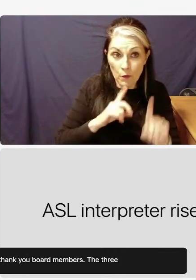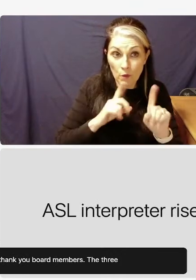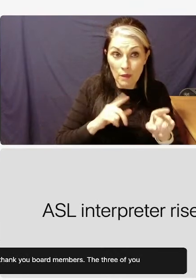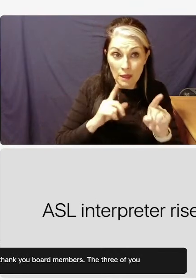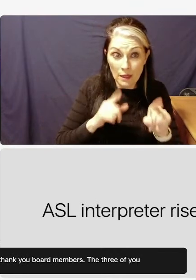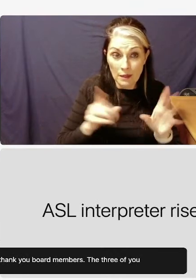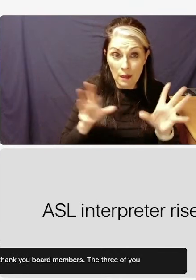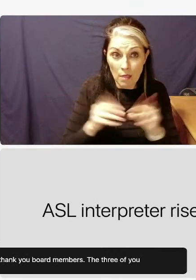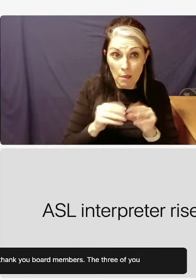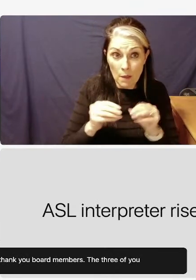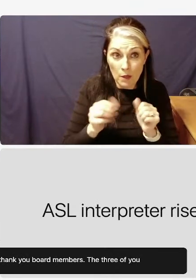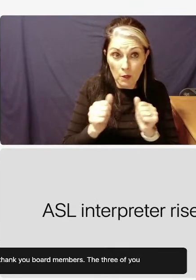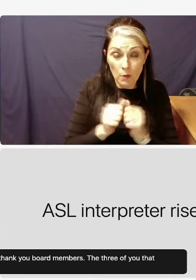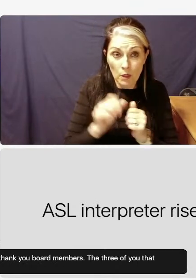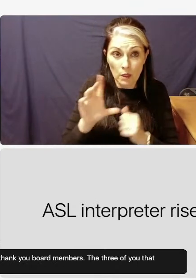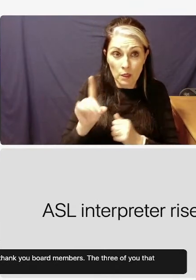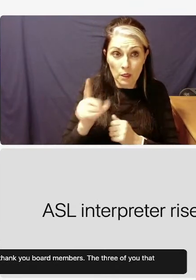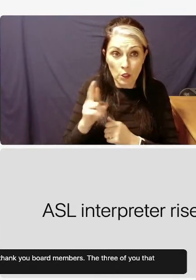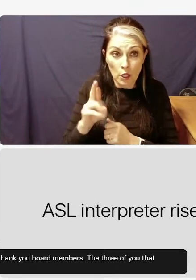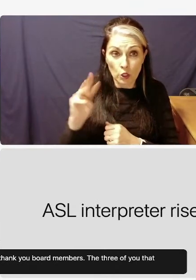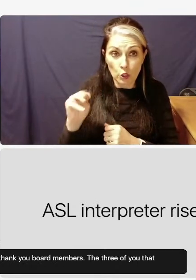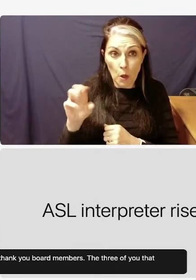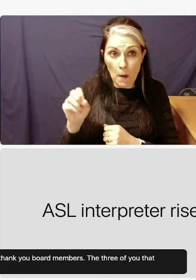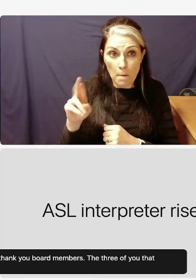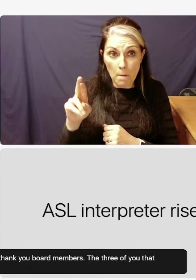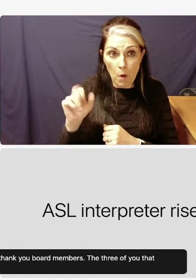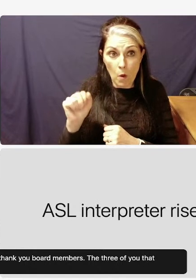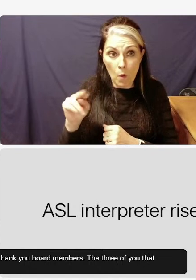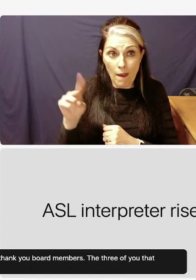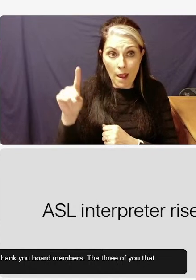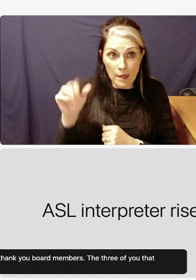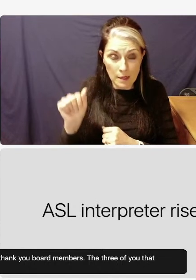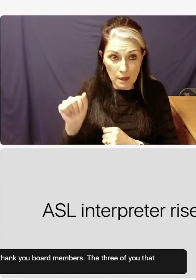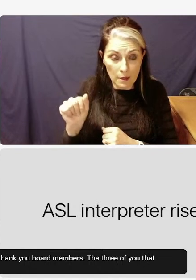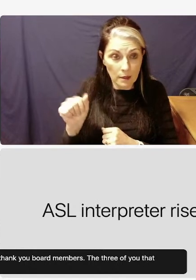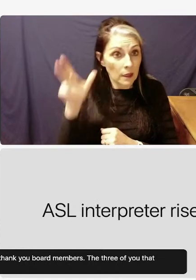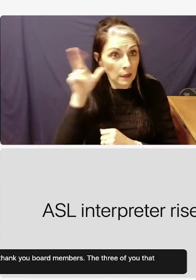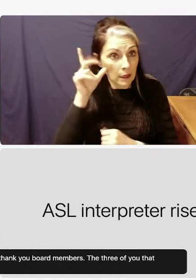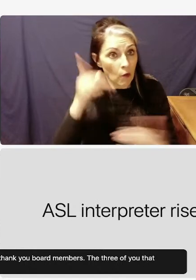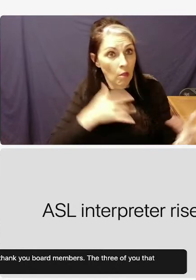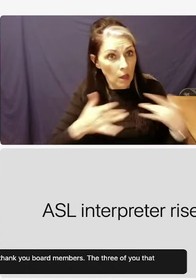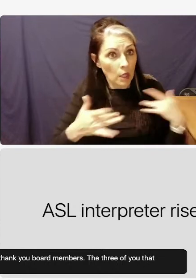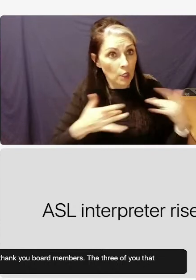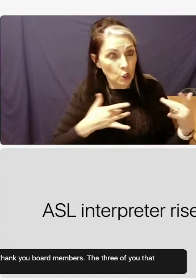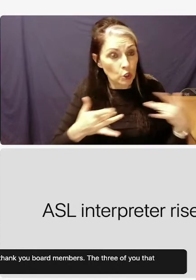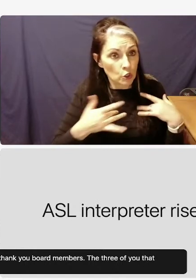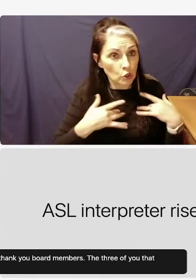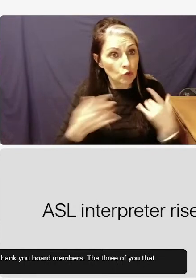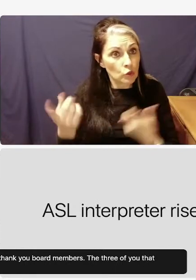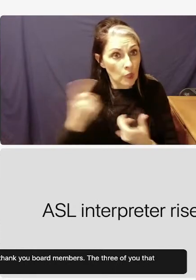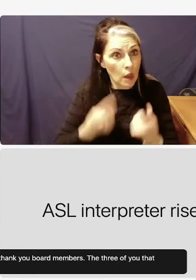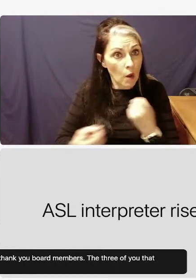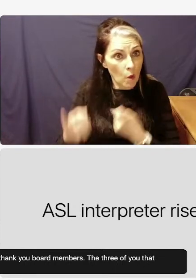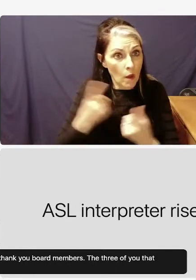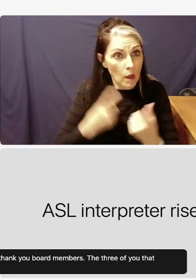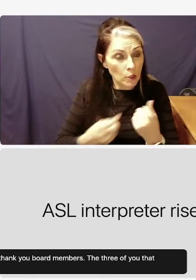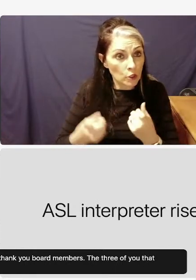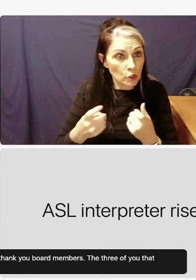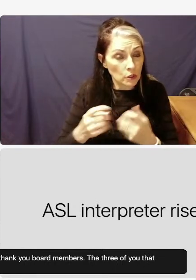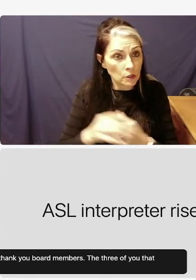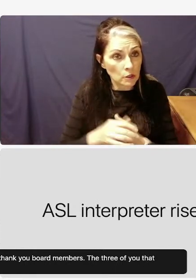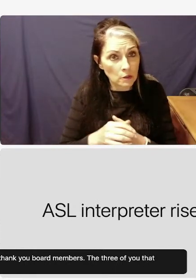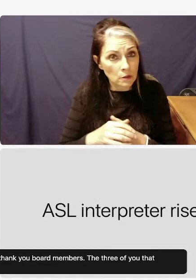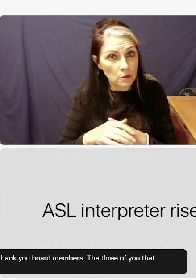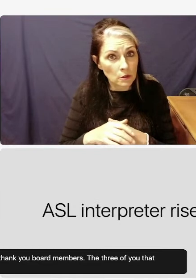the meeting with dr miranda to hear the concerns and questions that